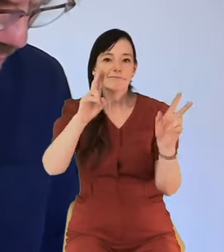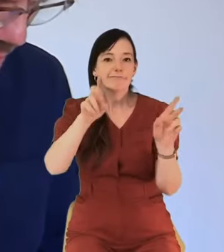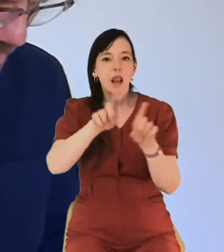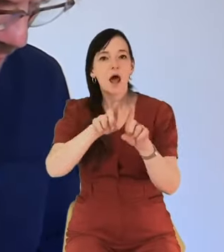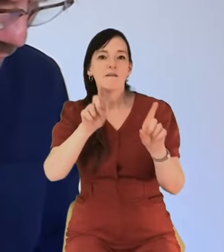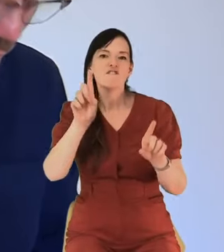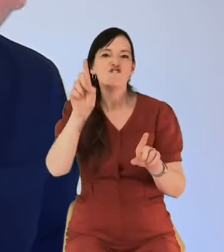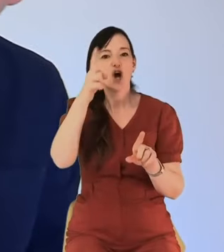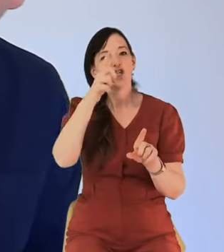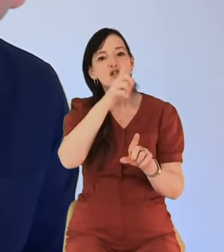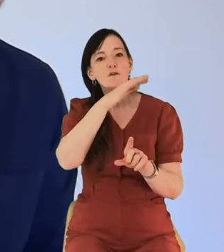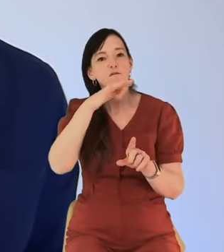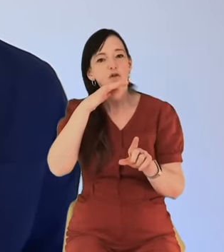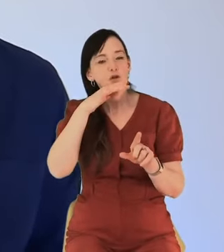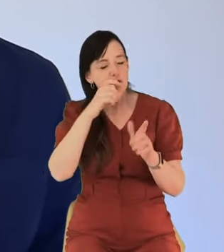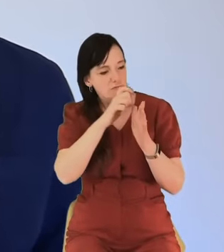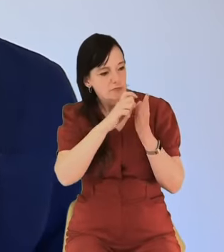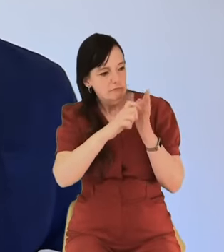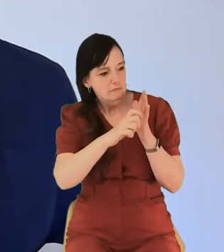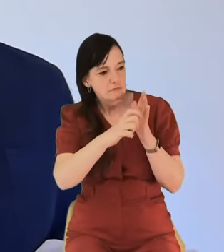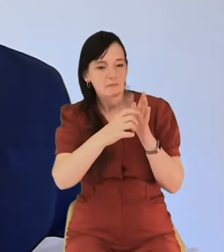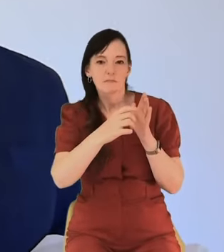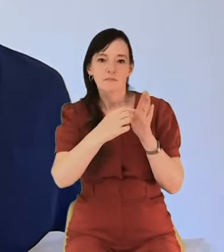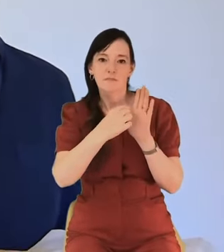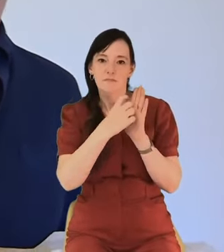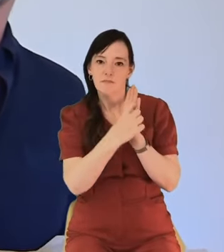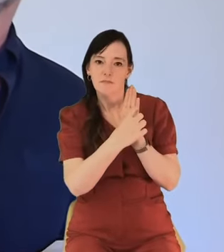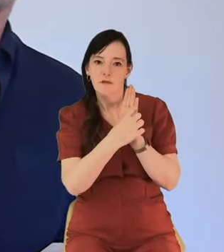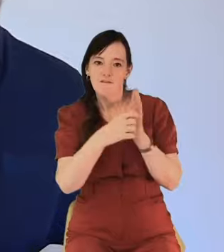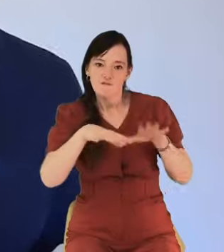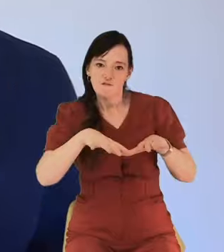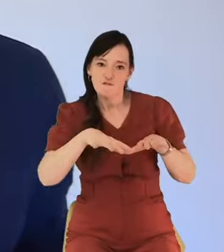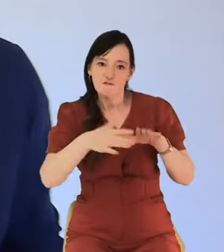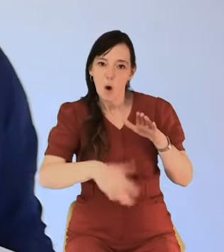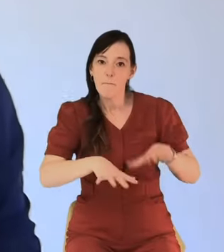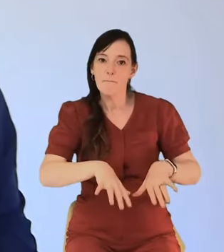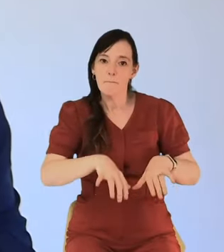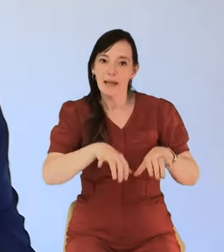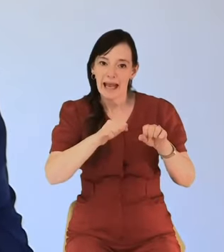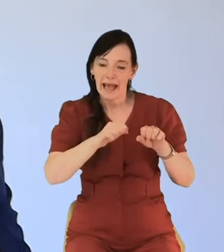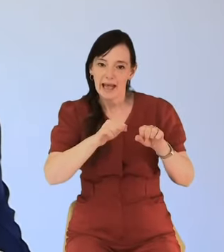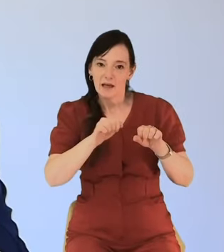footnote, because from the beginning God chose you. From the beginning.